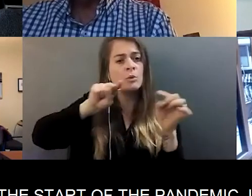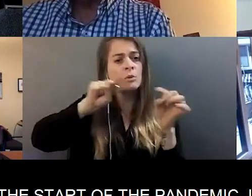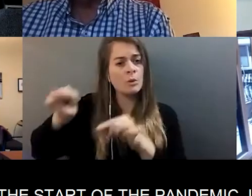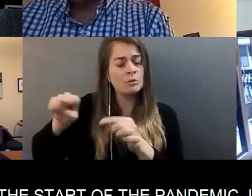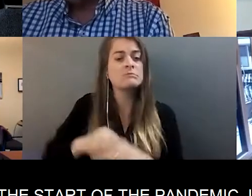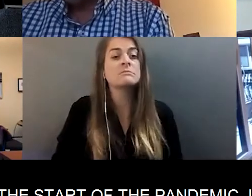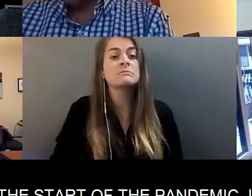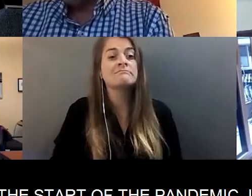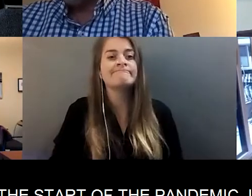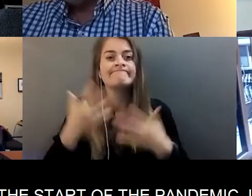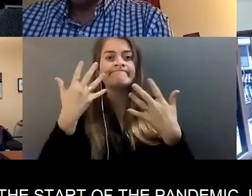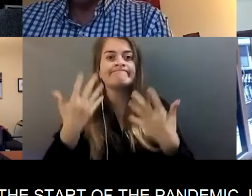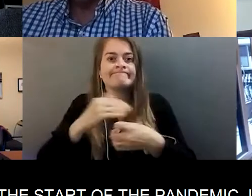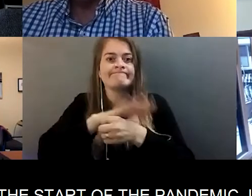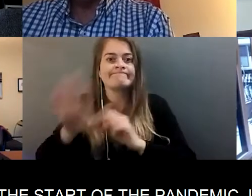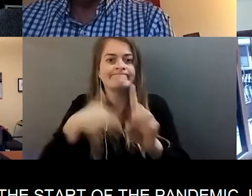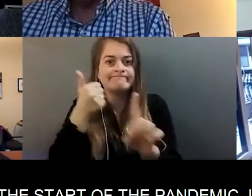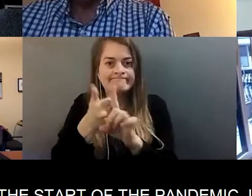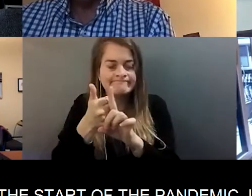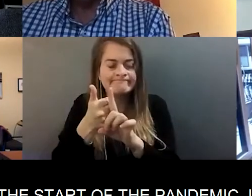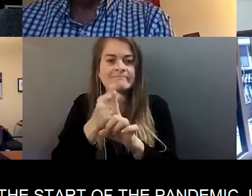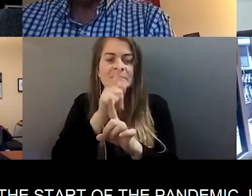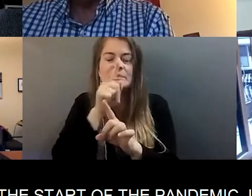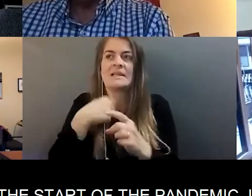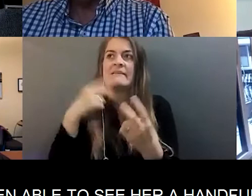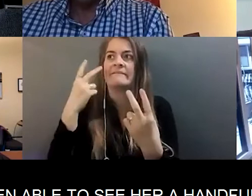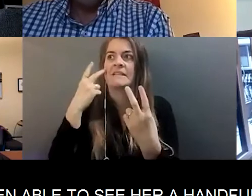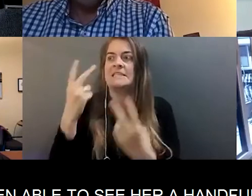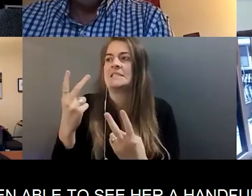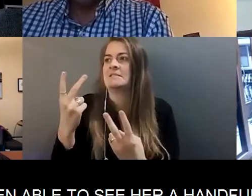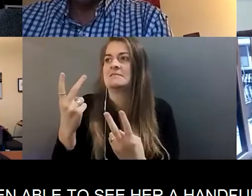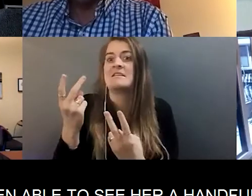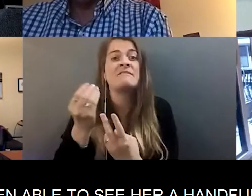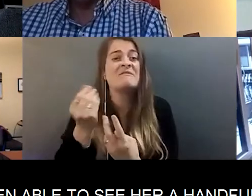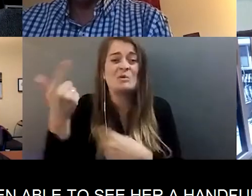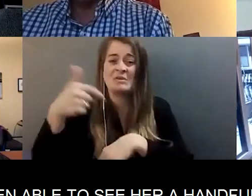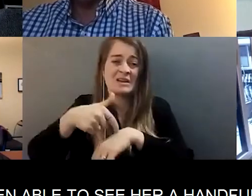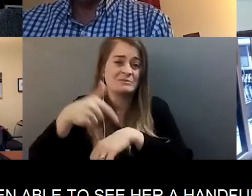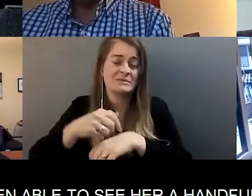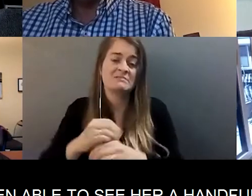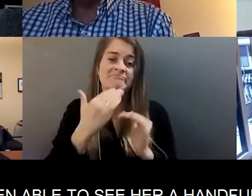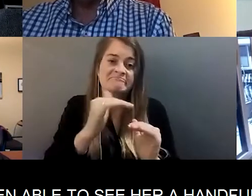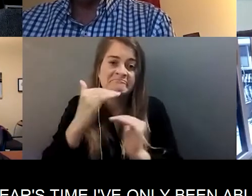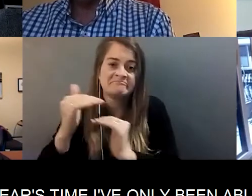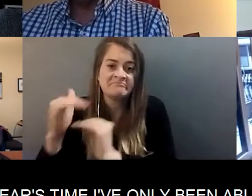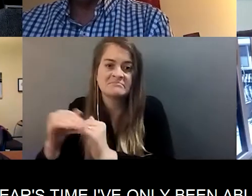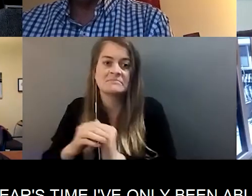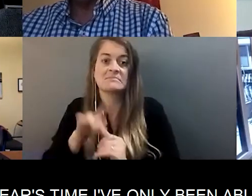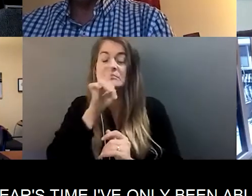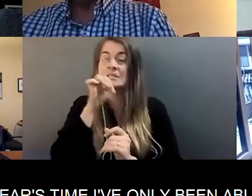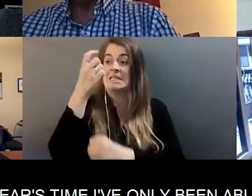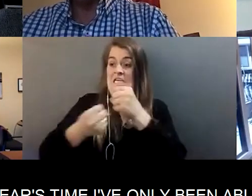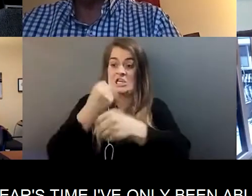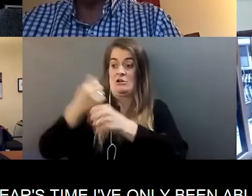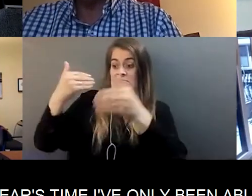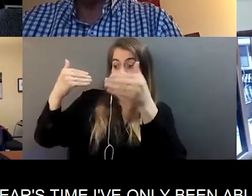the start of the pandemic, I really have only been able to see her a handful of times. And in almost a year's time, I've